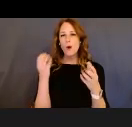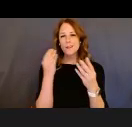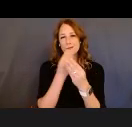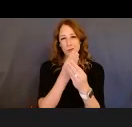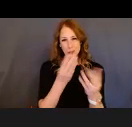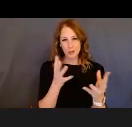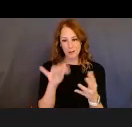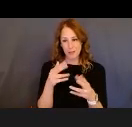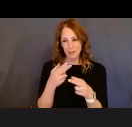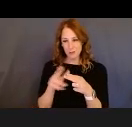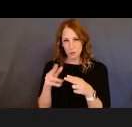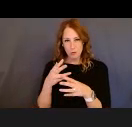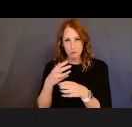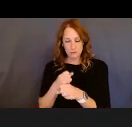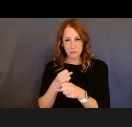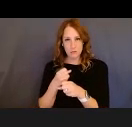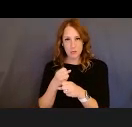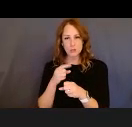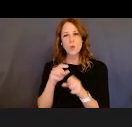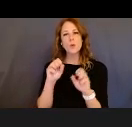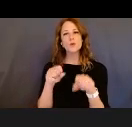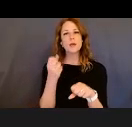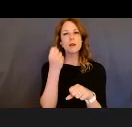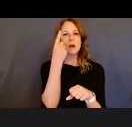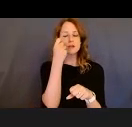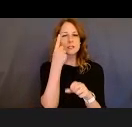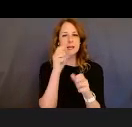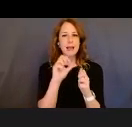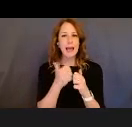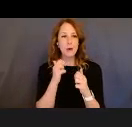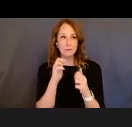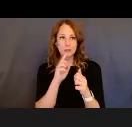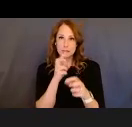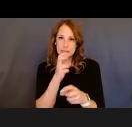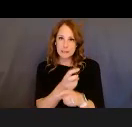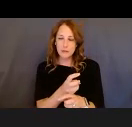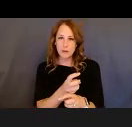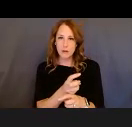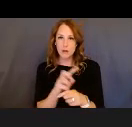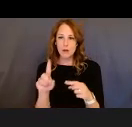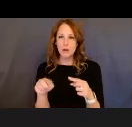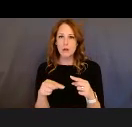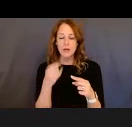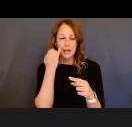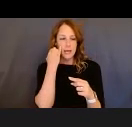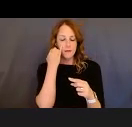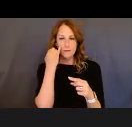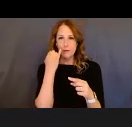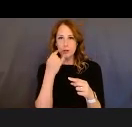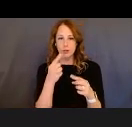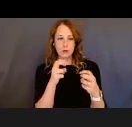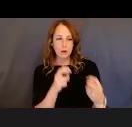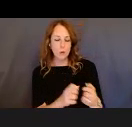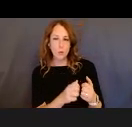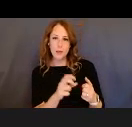that synopsis so you can understand how difficult this is when you're encountering a victim or a